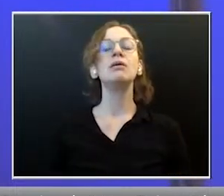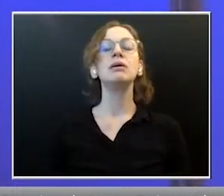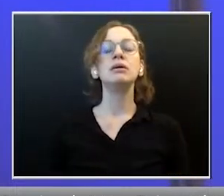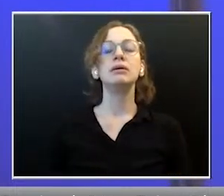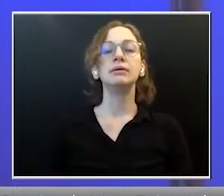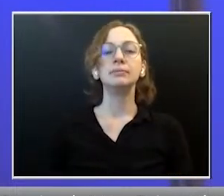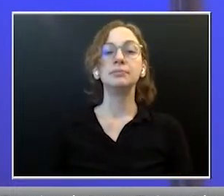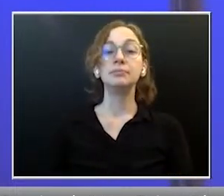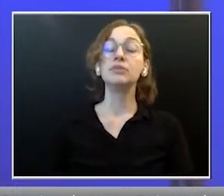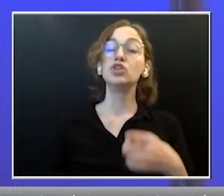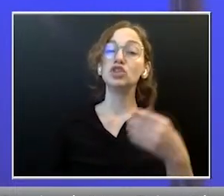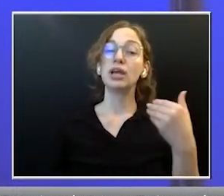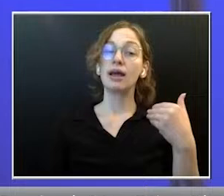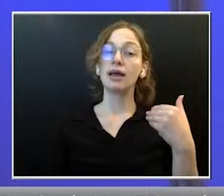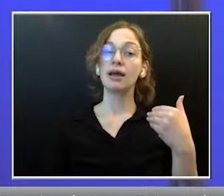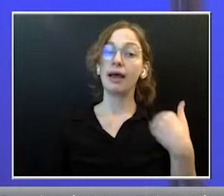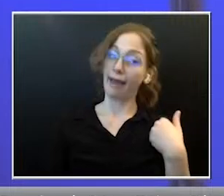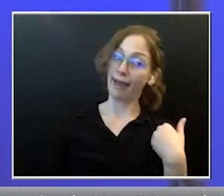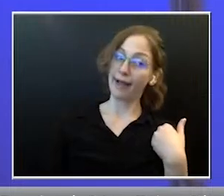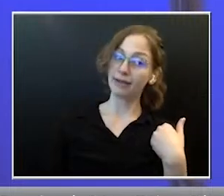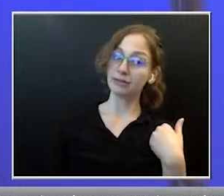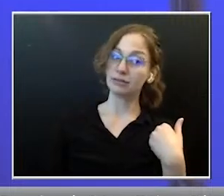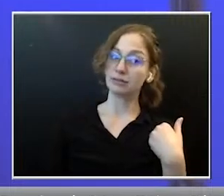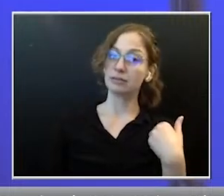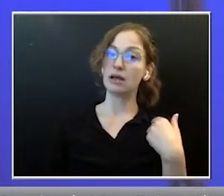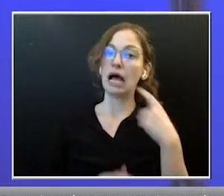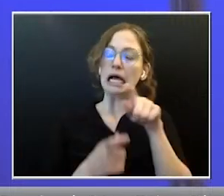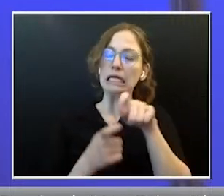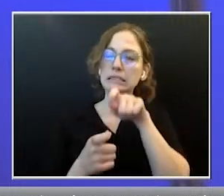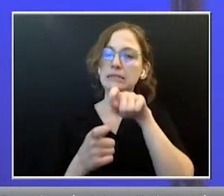has had a special type of cancer